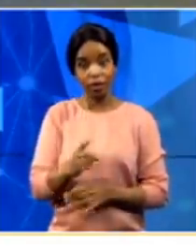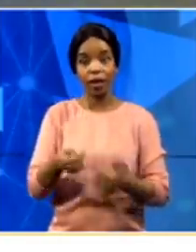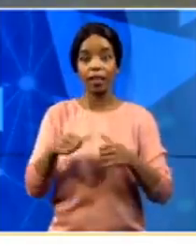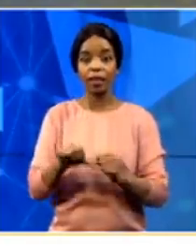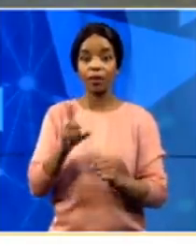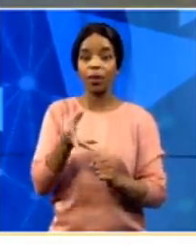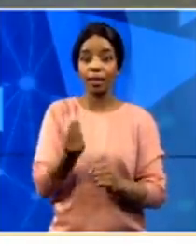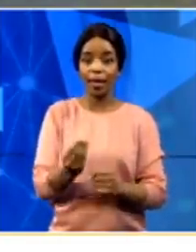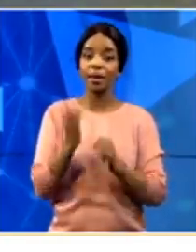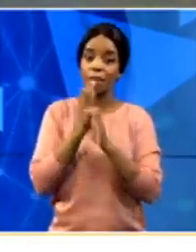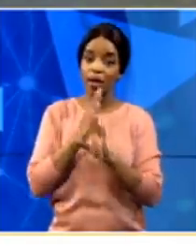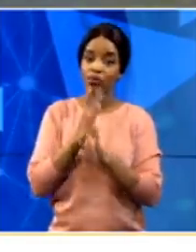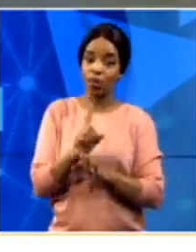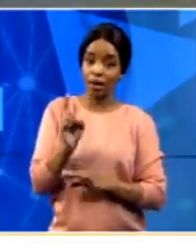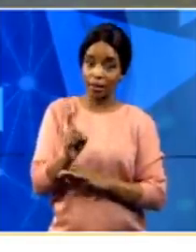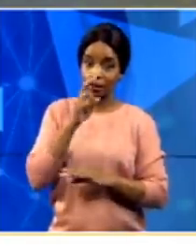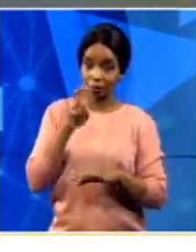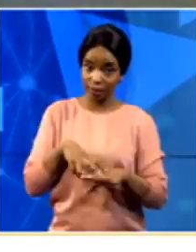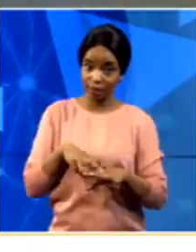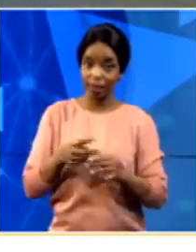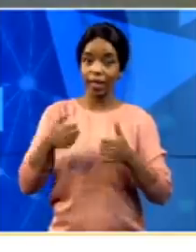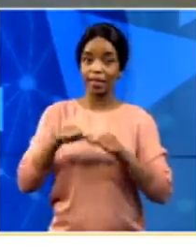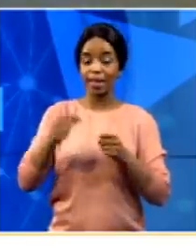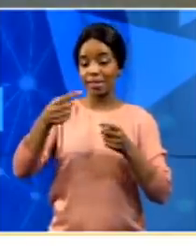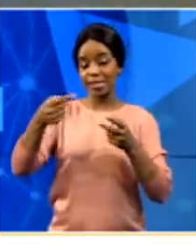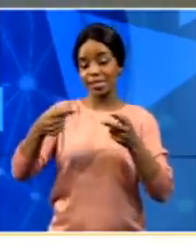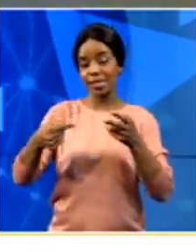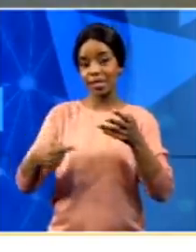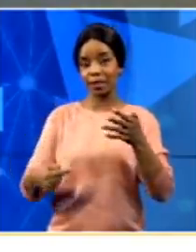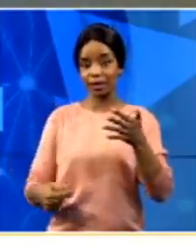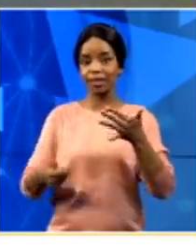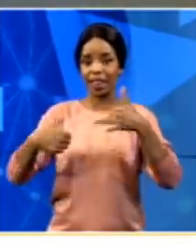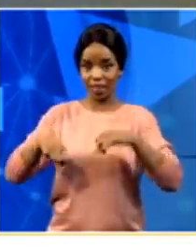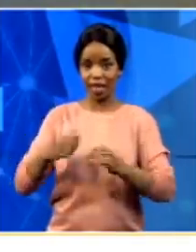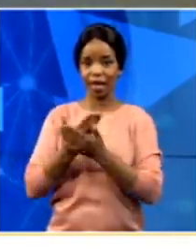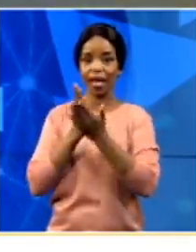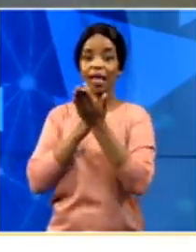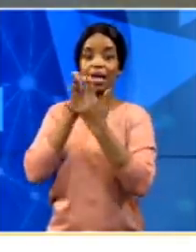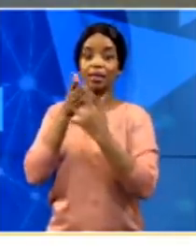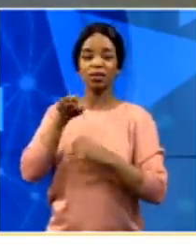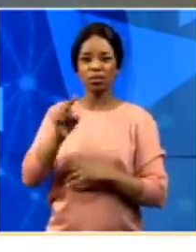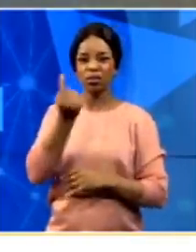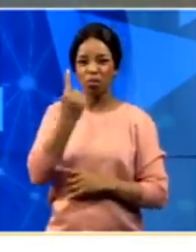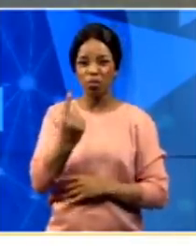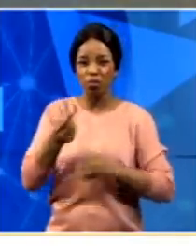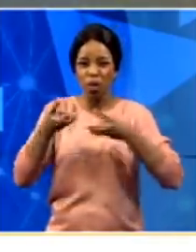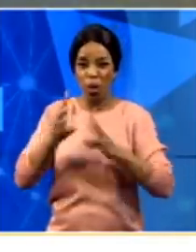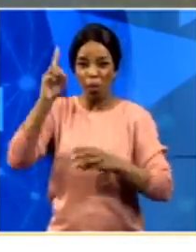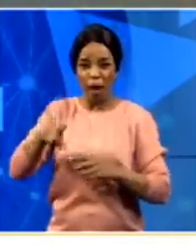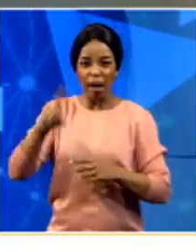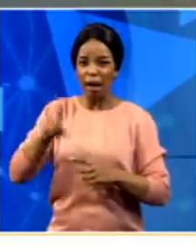the password that she needs and all of those details so she can access her fund? Is that the only way to do it, is if you have to